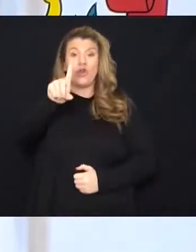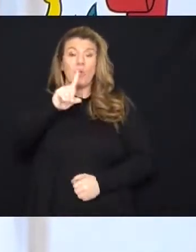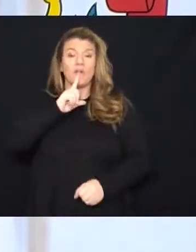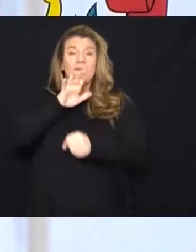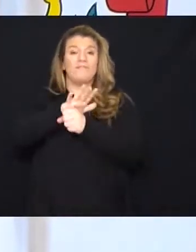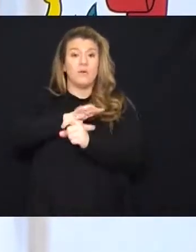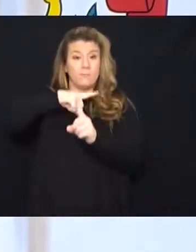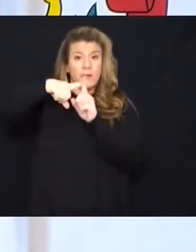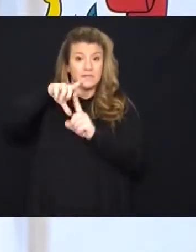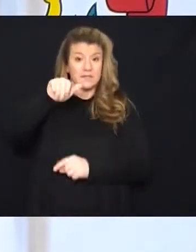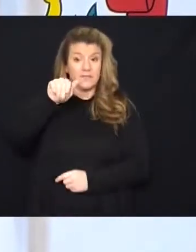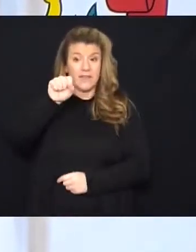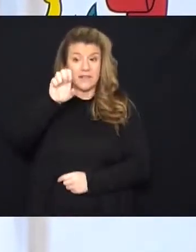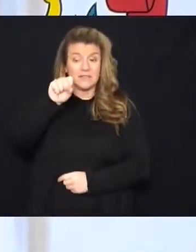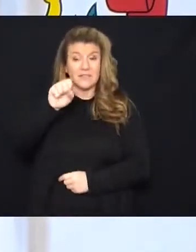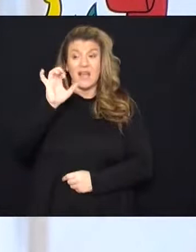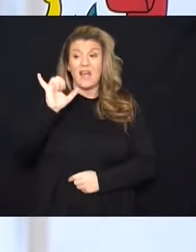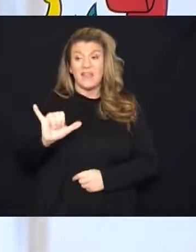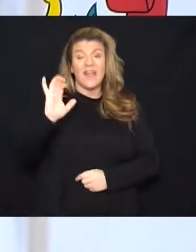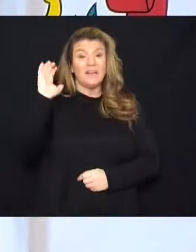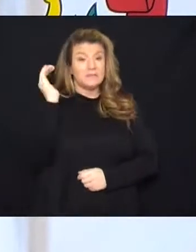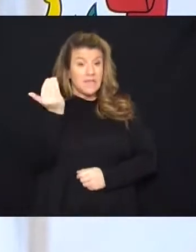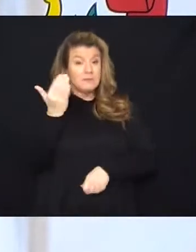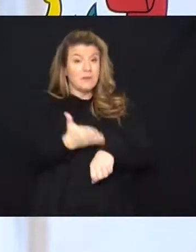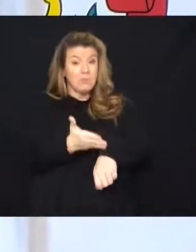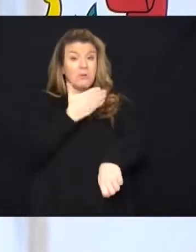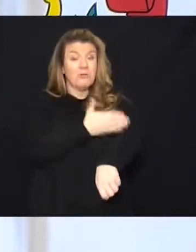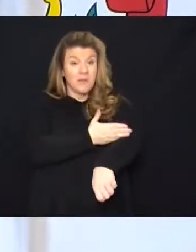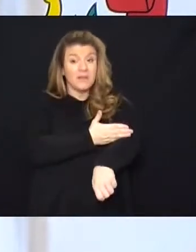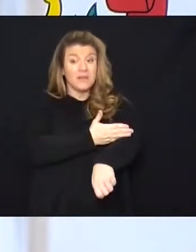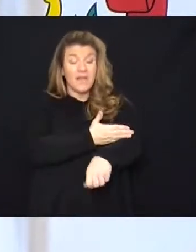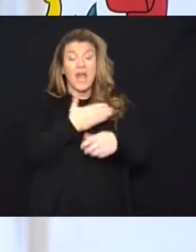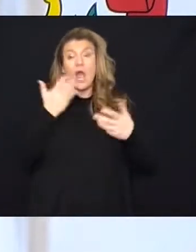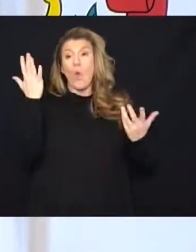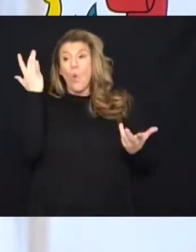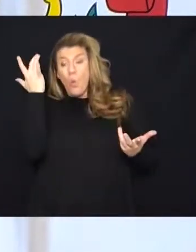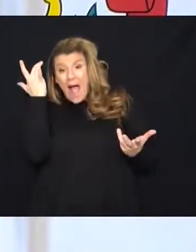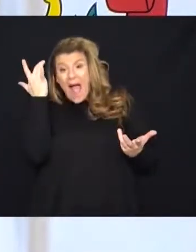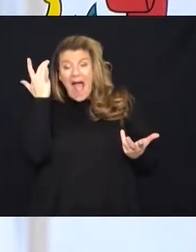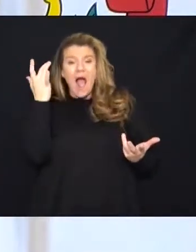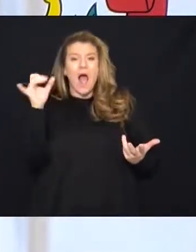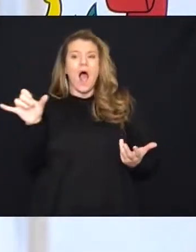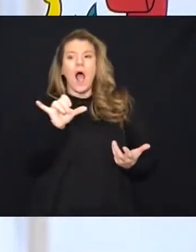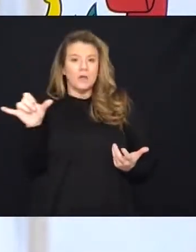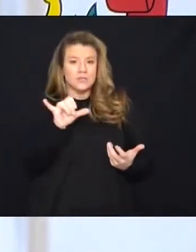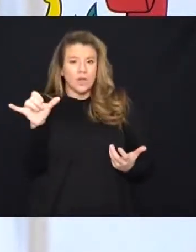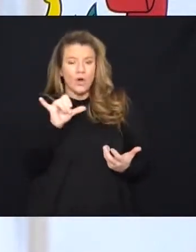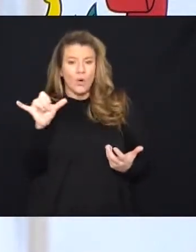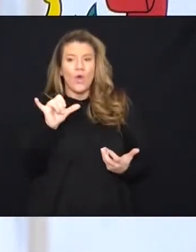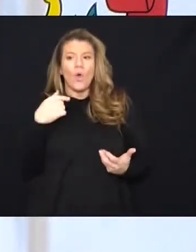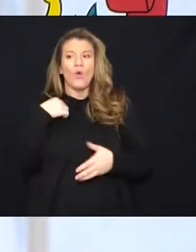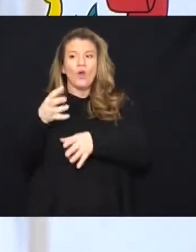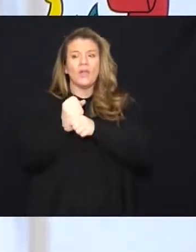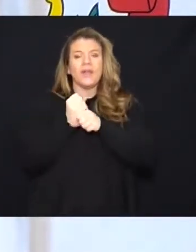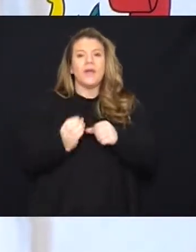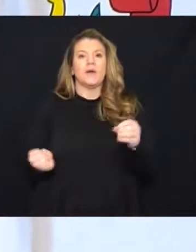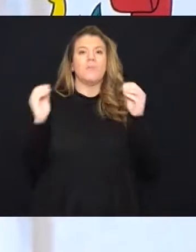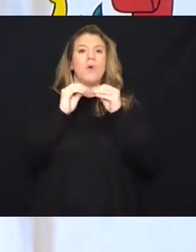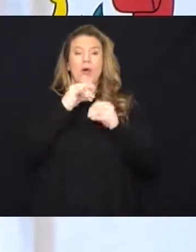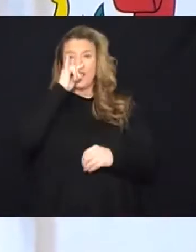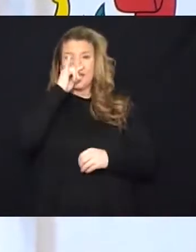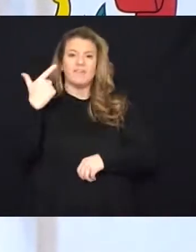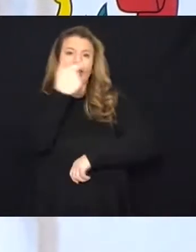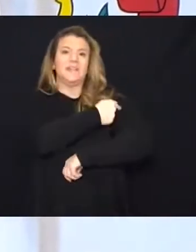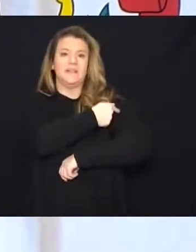confirmed cases. That seems to be getting a little better, and that's probably attributable to the fact that we're getting more and more and more kids